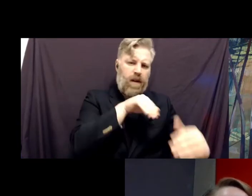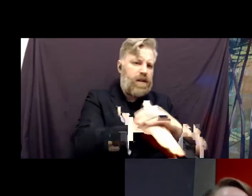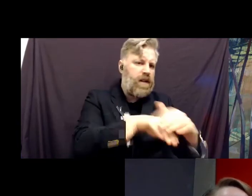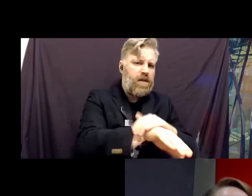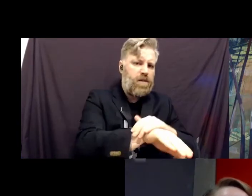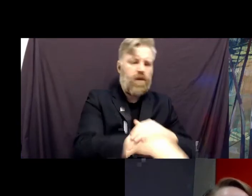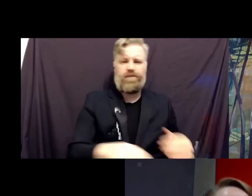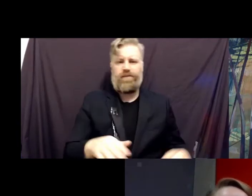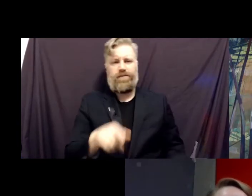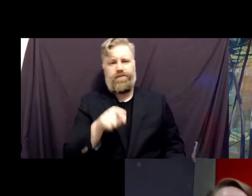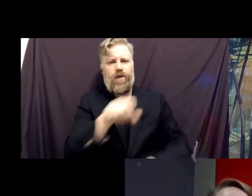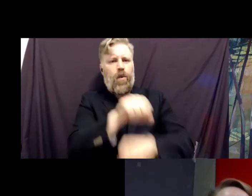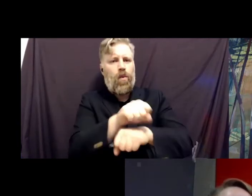worked,